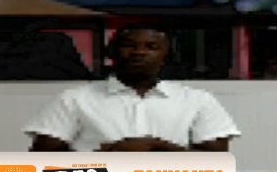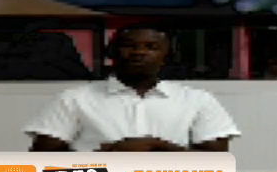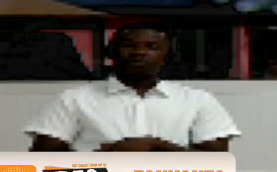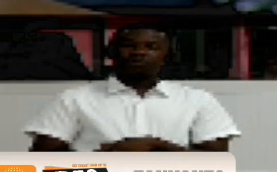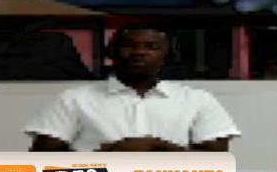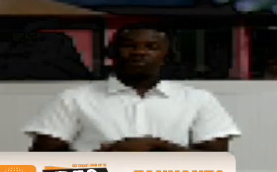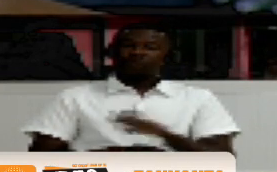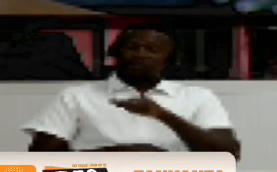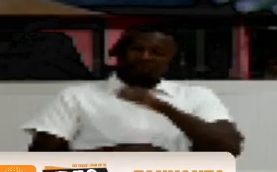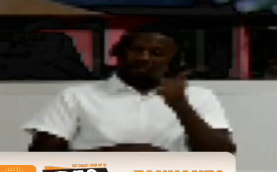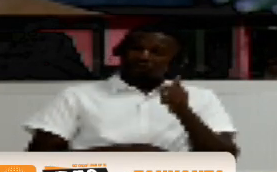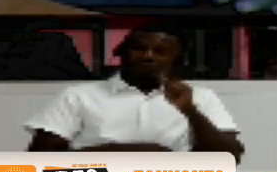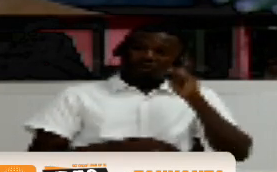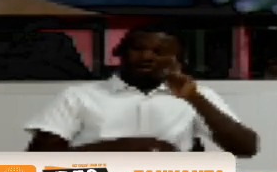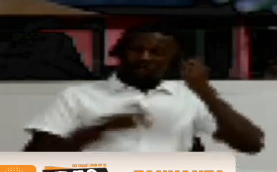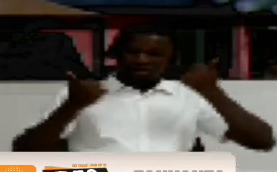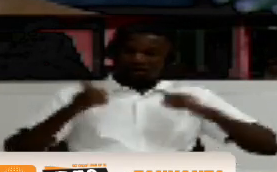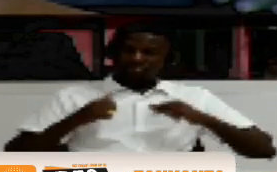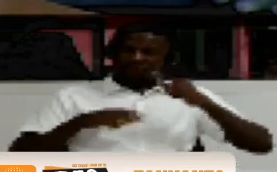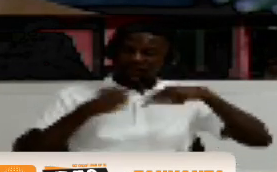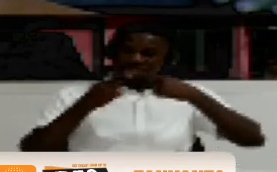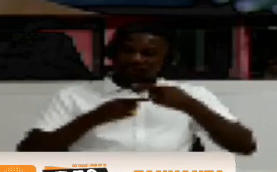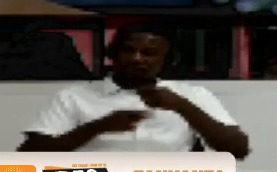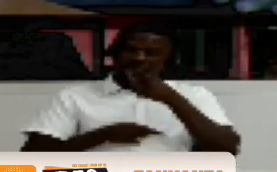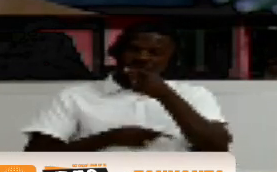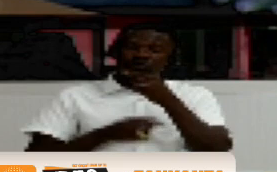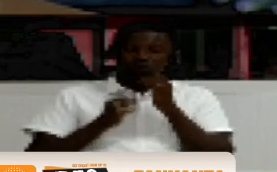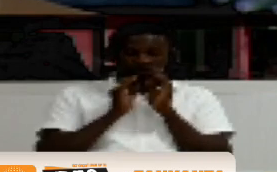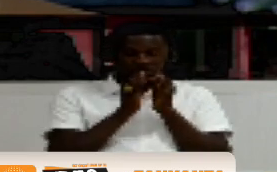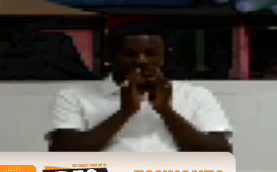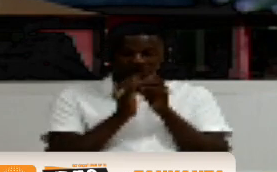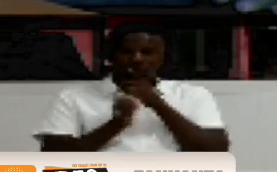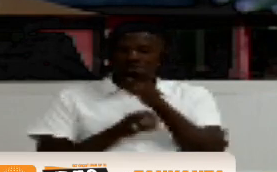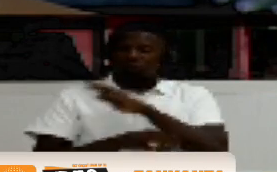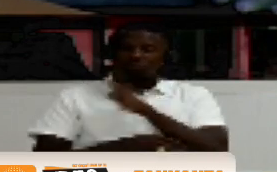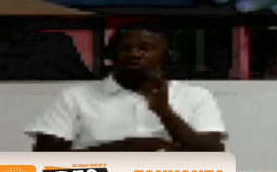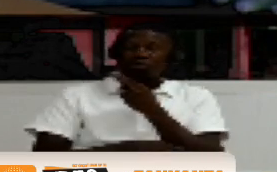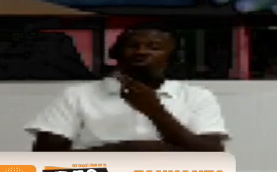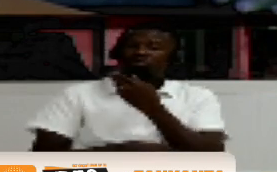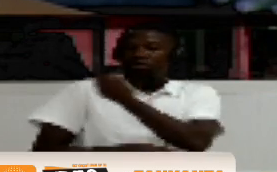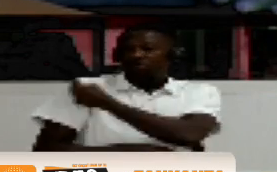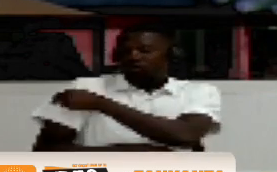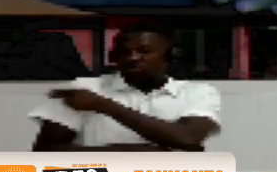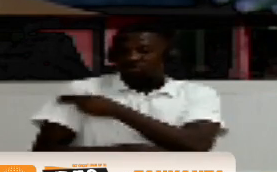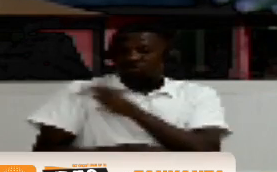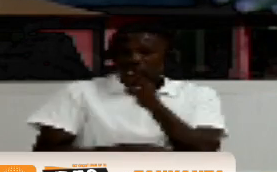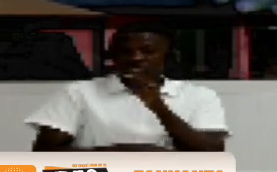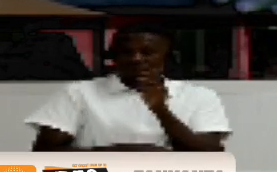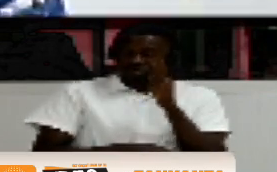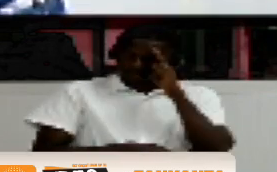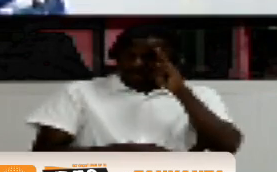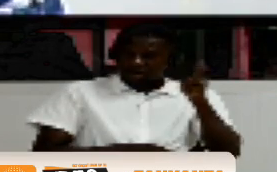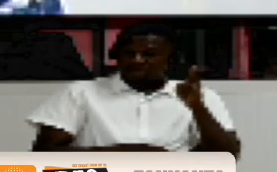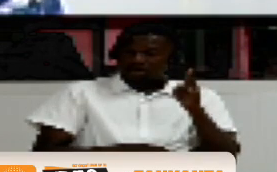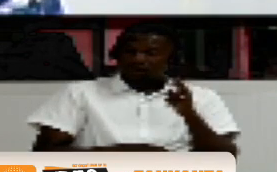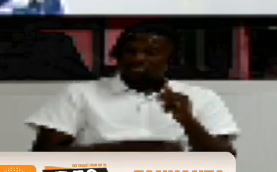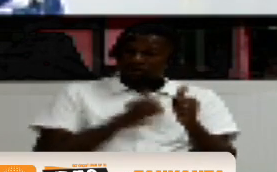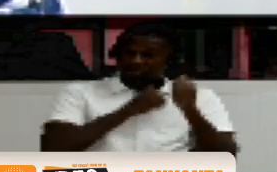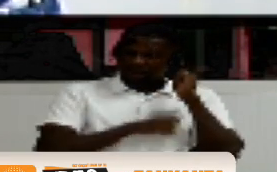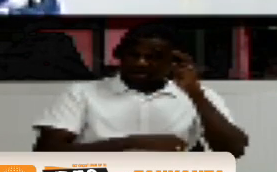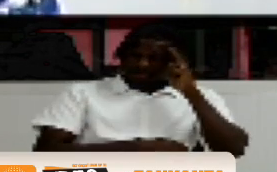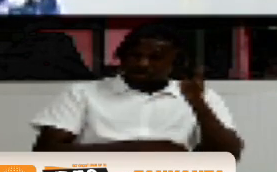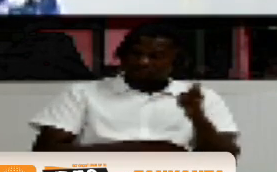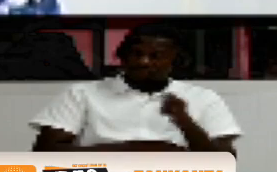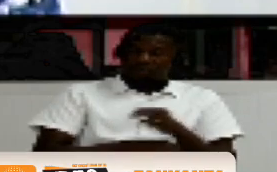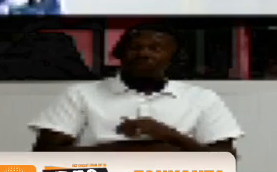And what happened after you told them that you were not going to be admitted? Did you go back home? Yes, I